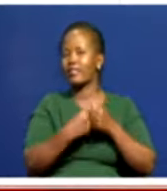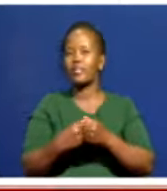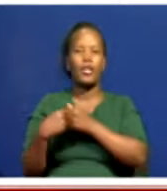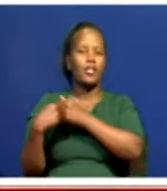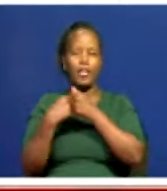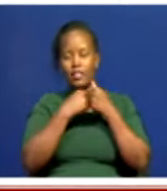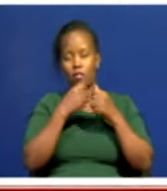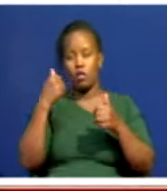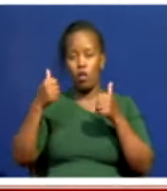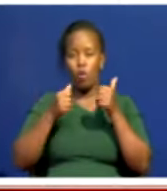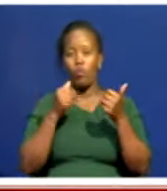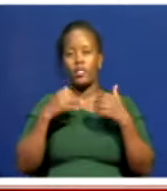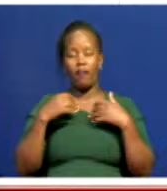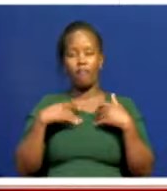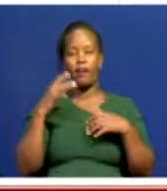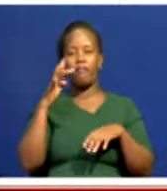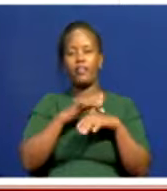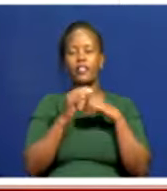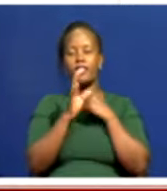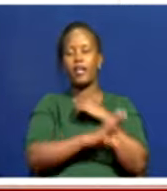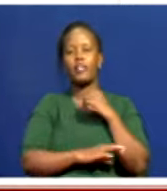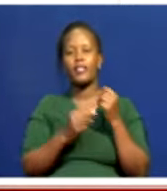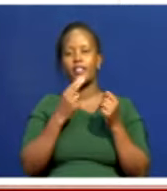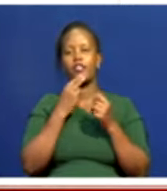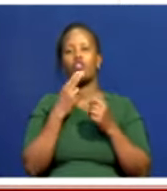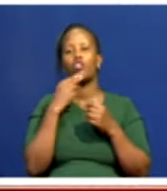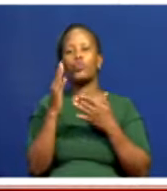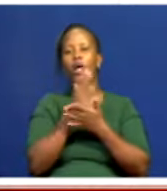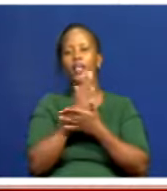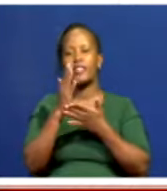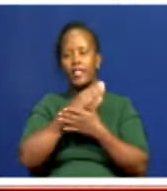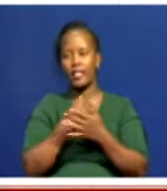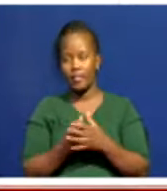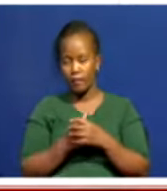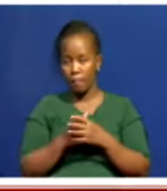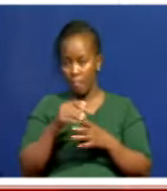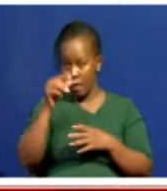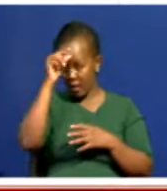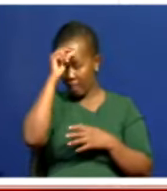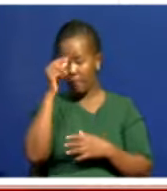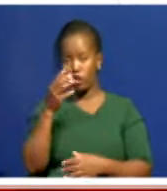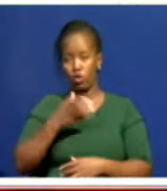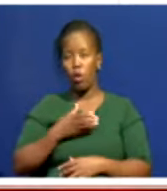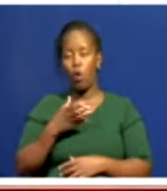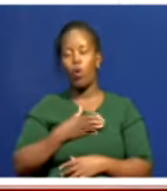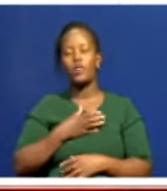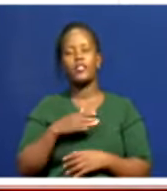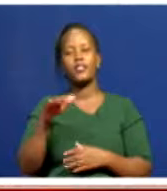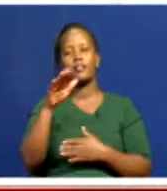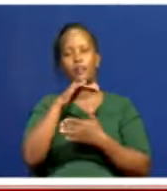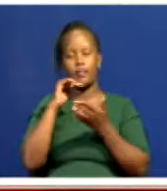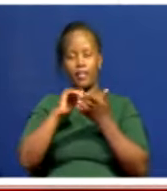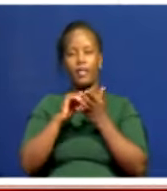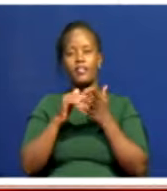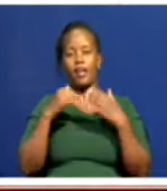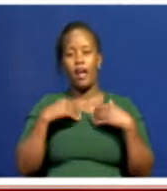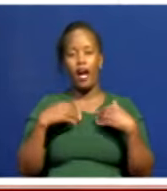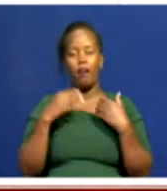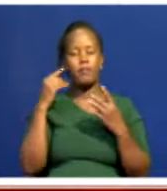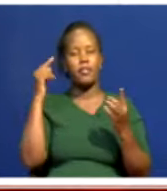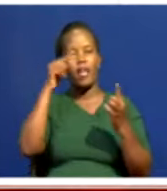the country's sugar sector. The president said the government-owned sugar millers have been bailed out by government to